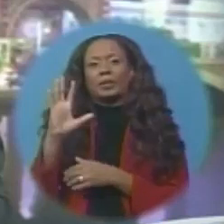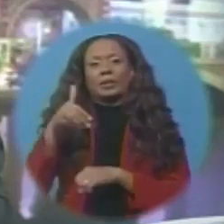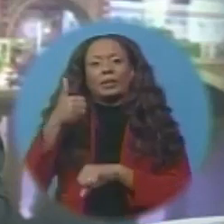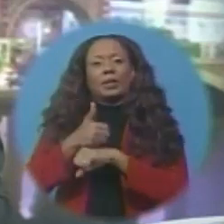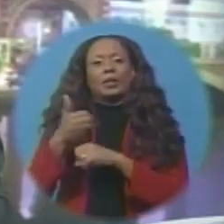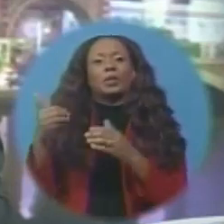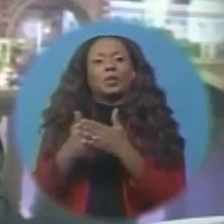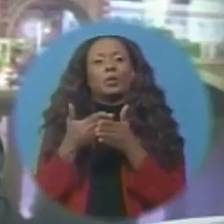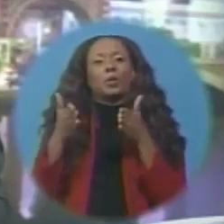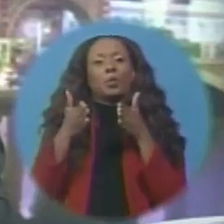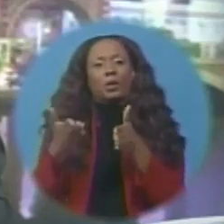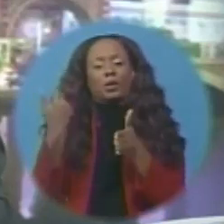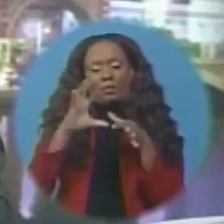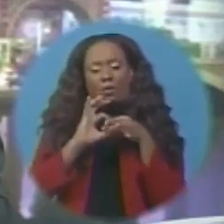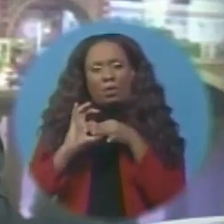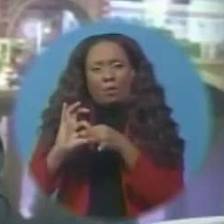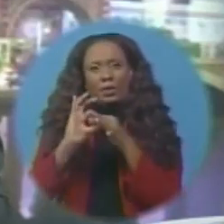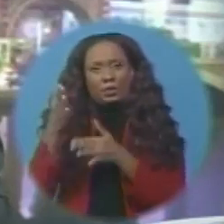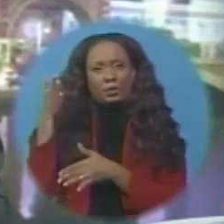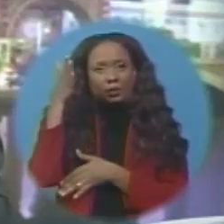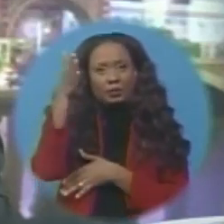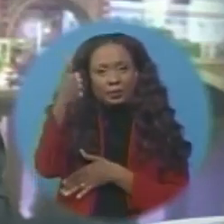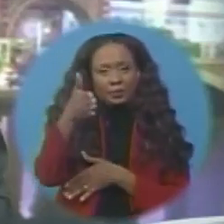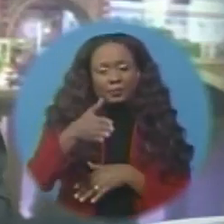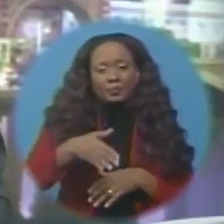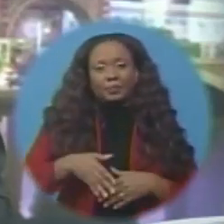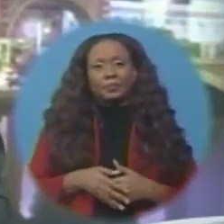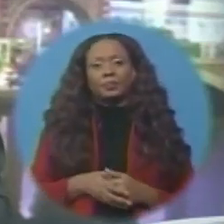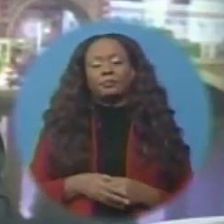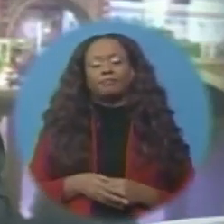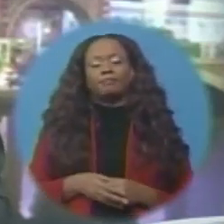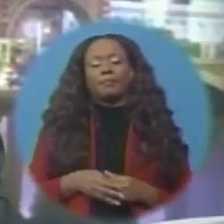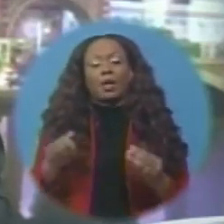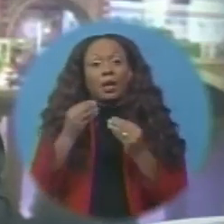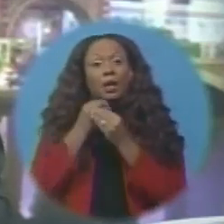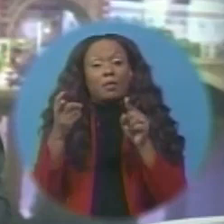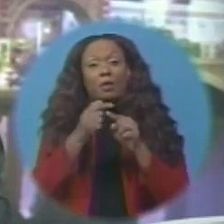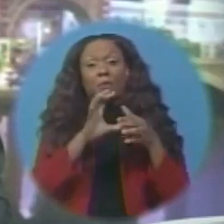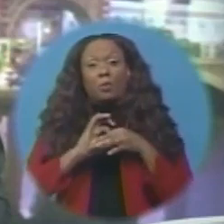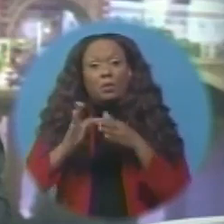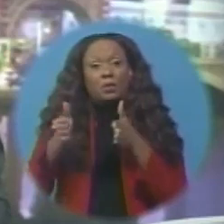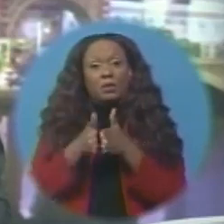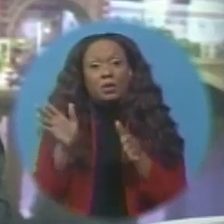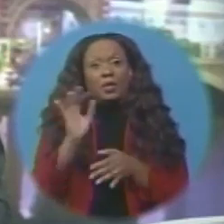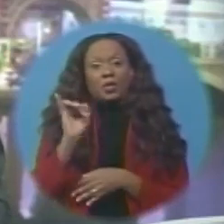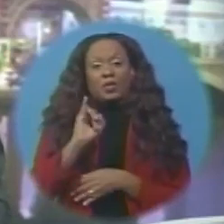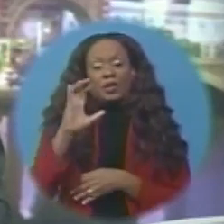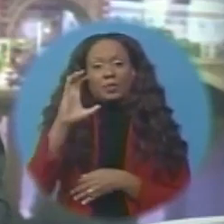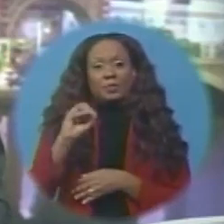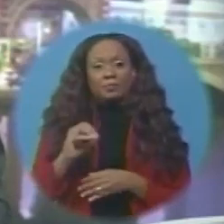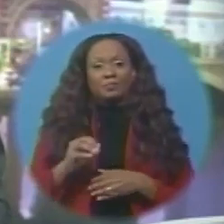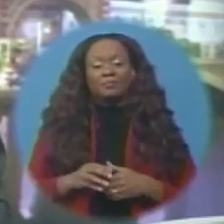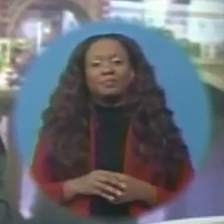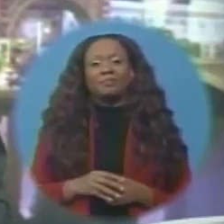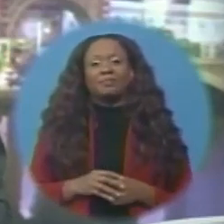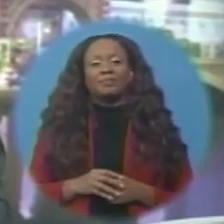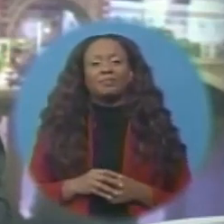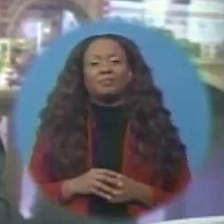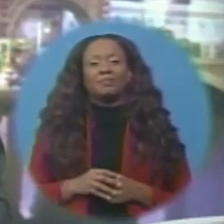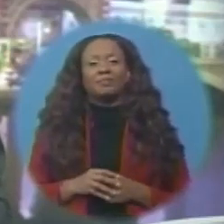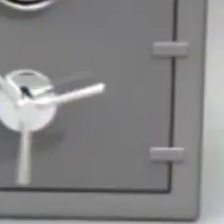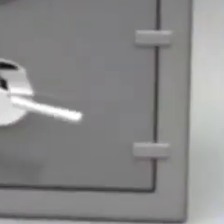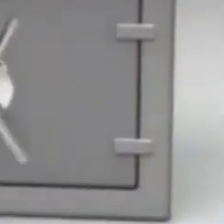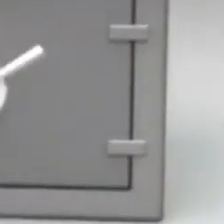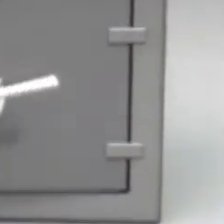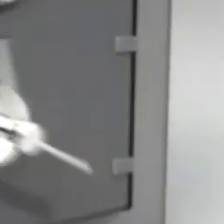establishes a new paradigm for cooperation. Well, here's a tip now from Cooperators General Insurance.